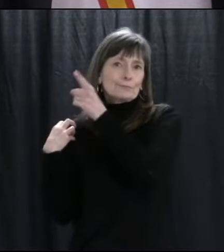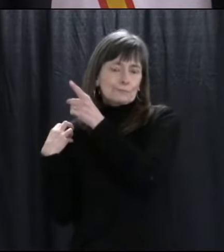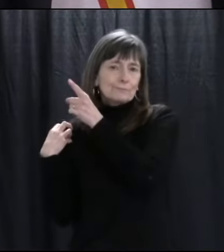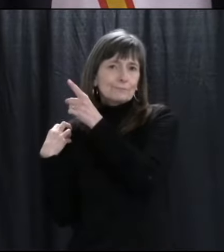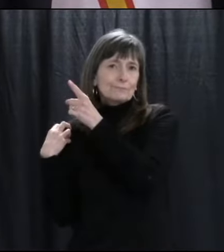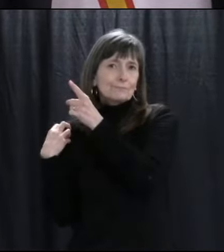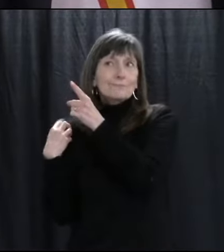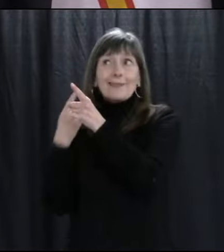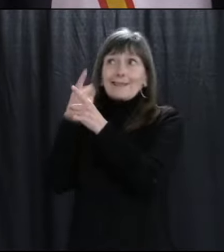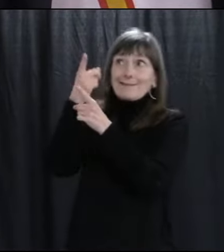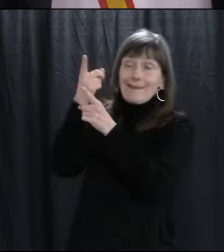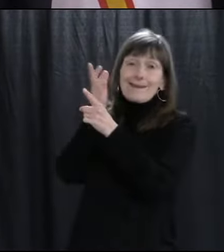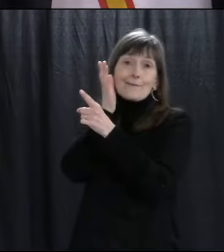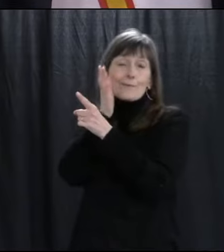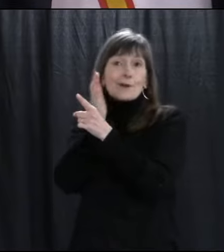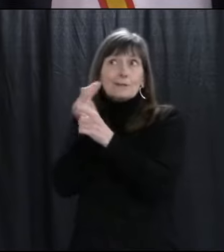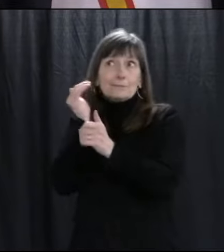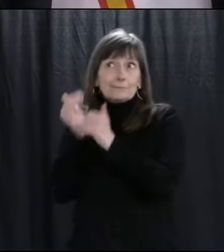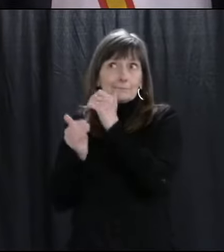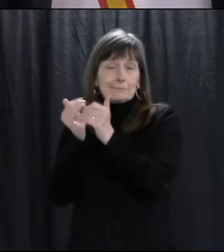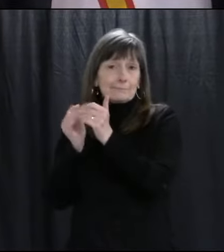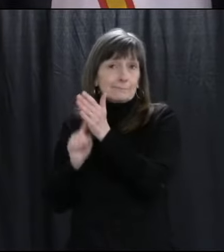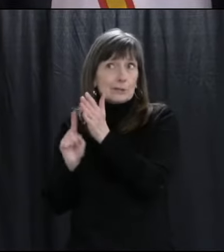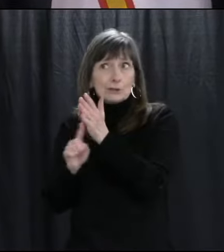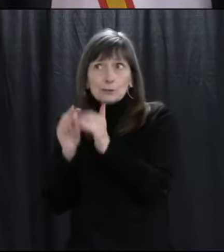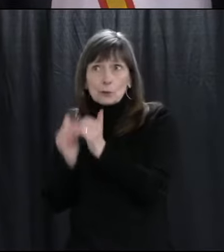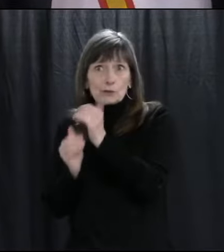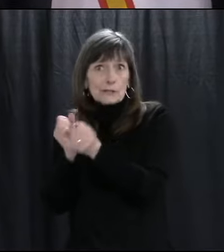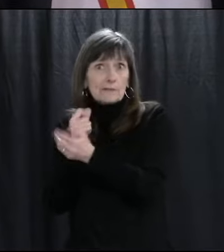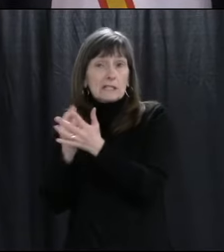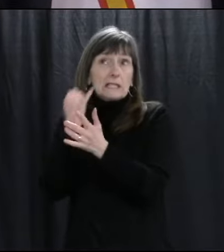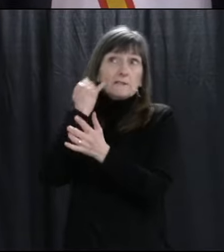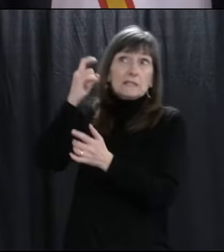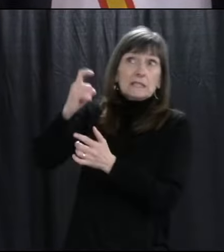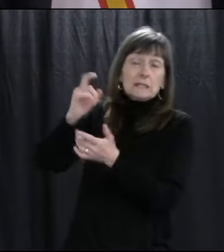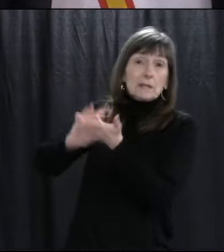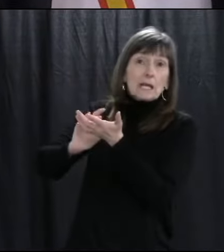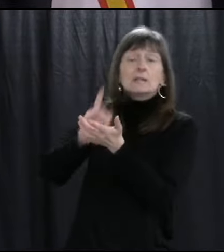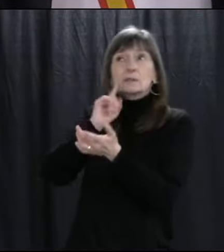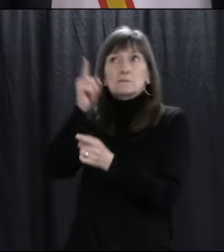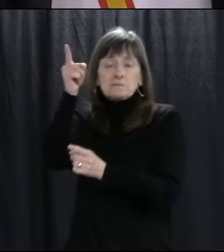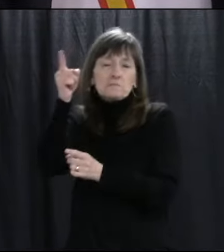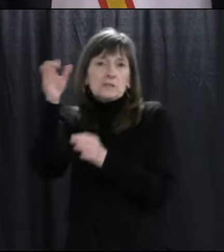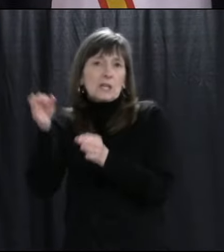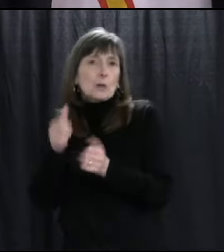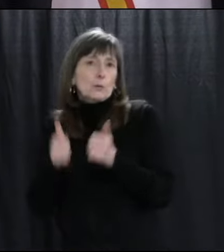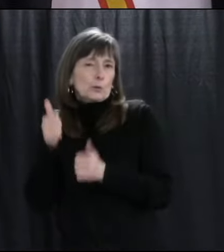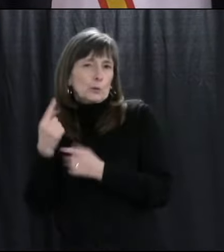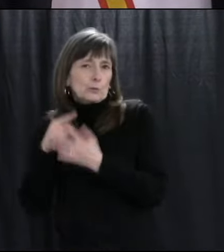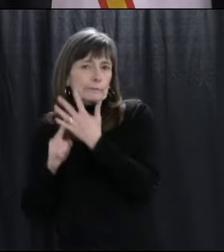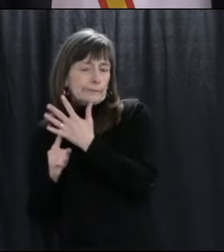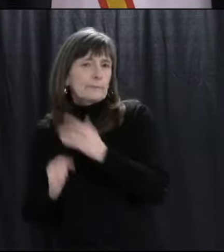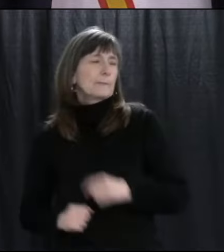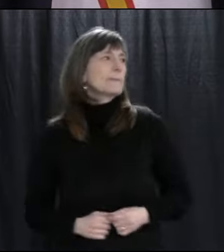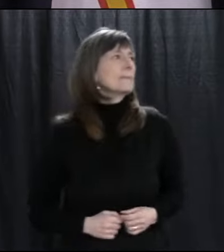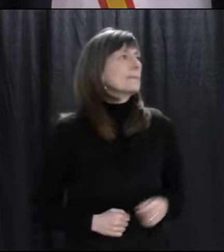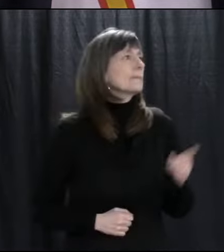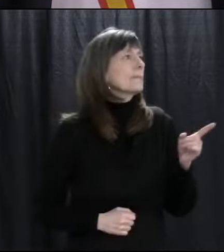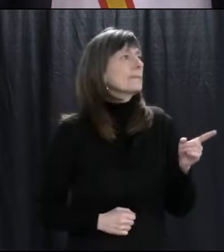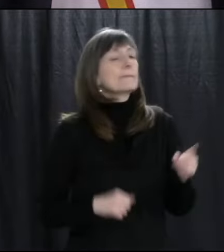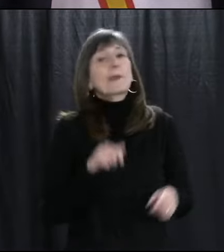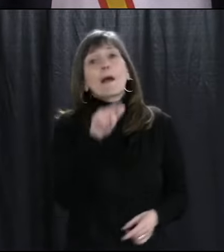in place to avail of any medications should that need arise. In terms of the